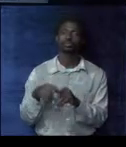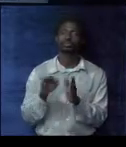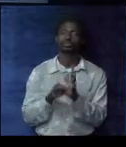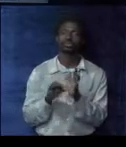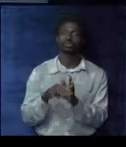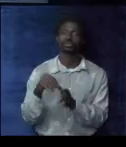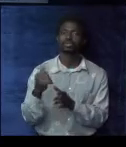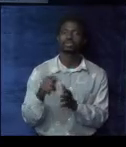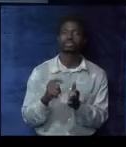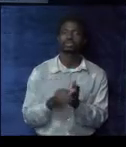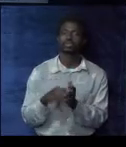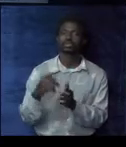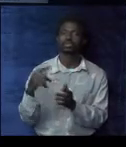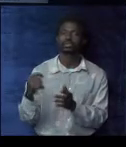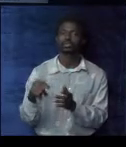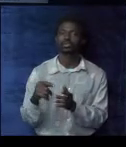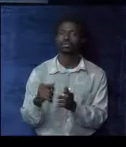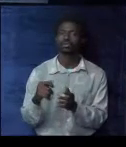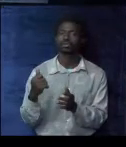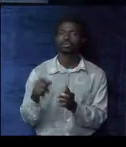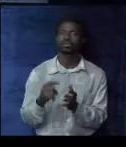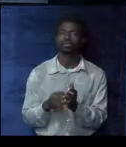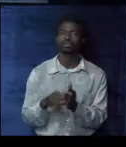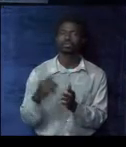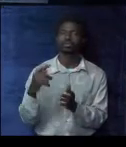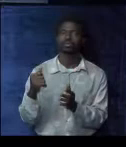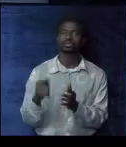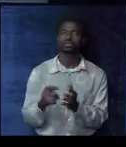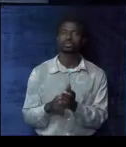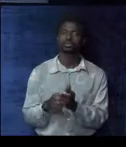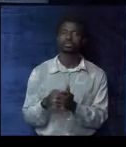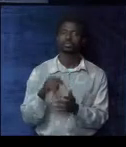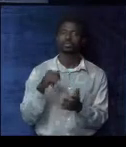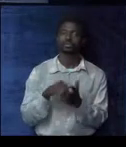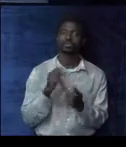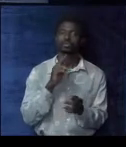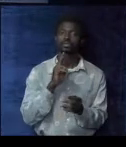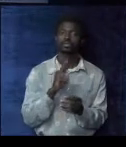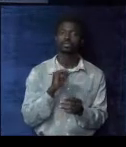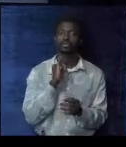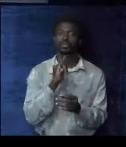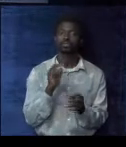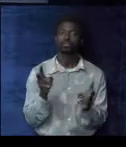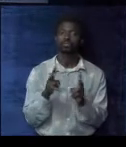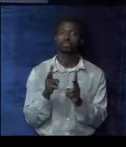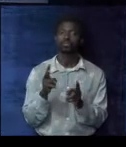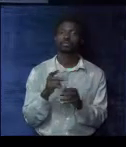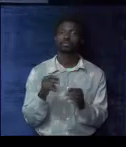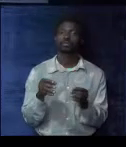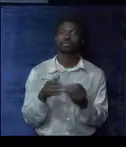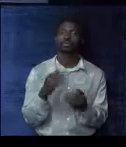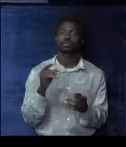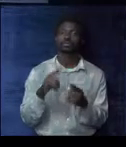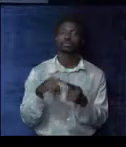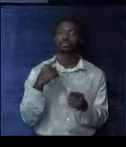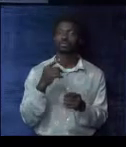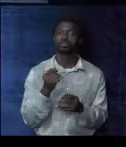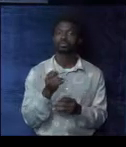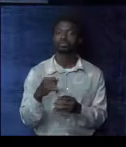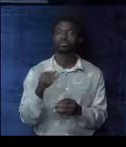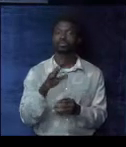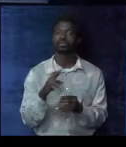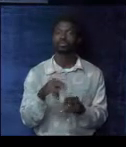counting 10,000. So the place value here is 10,000. So it's very easy to see. It's just that you draw